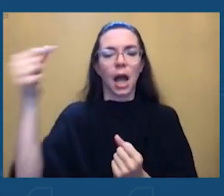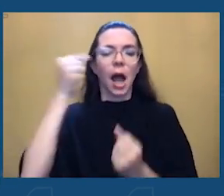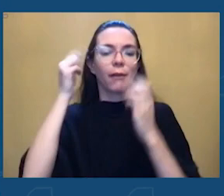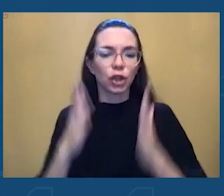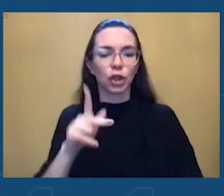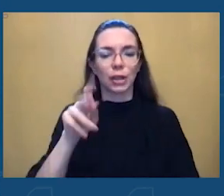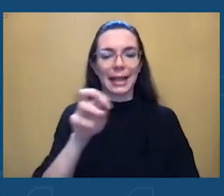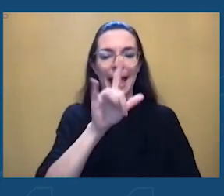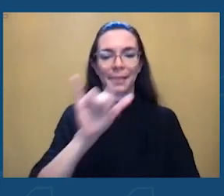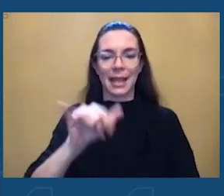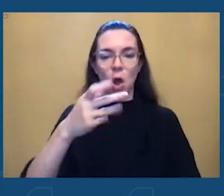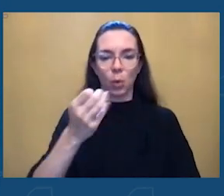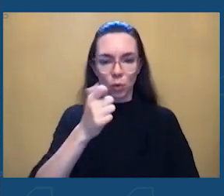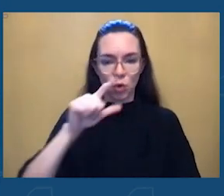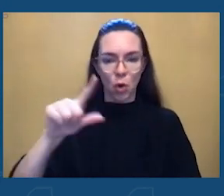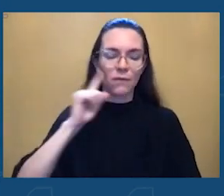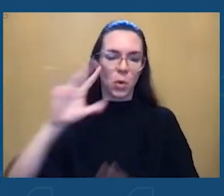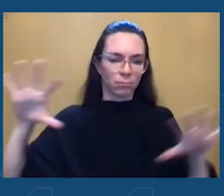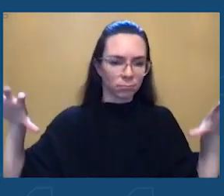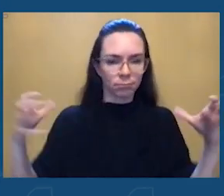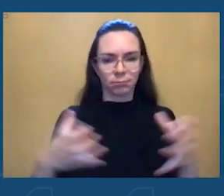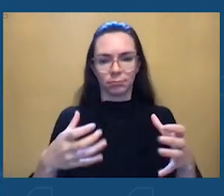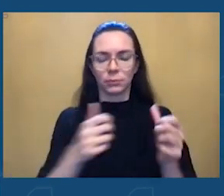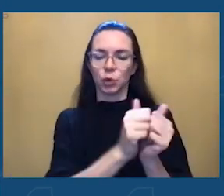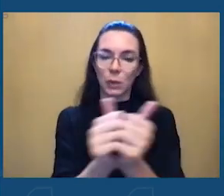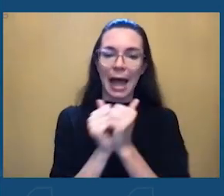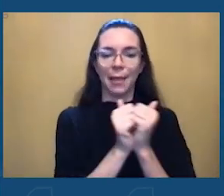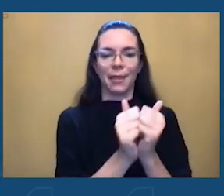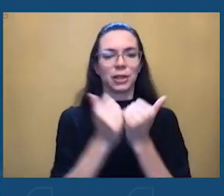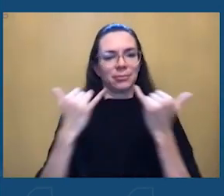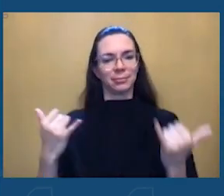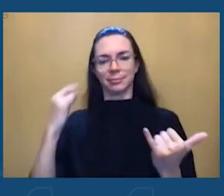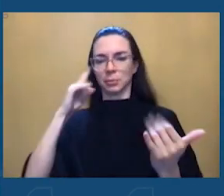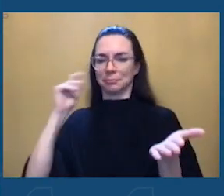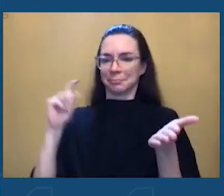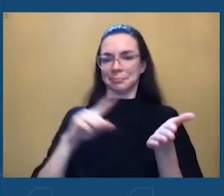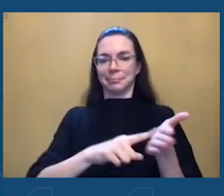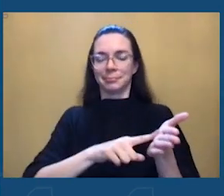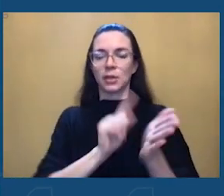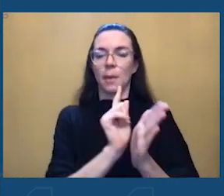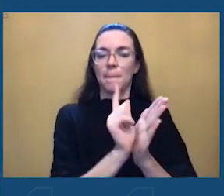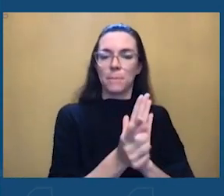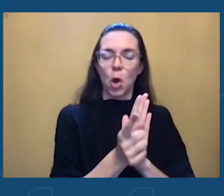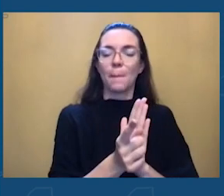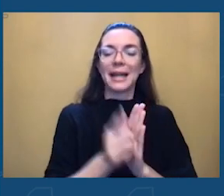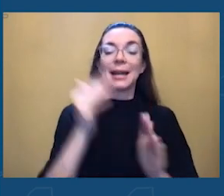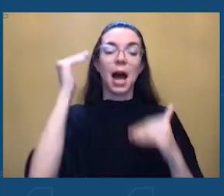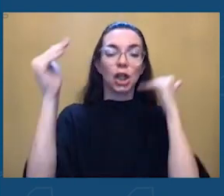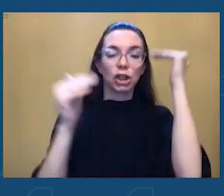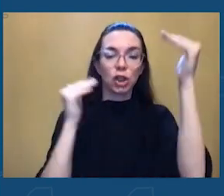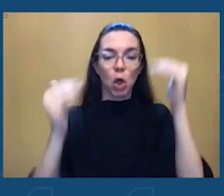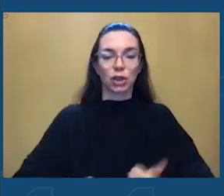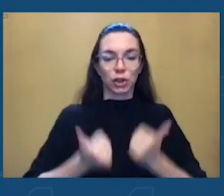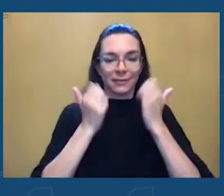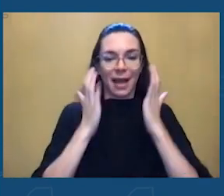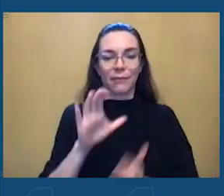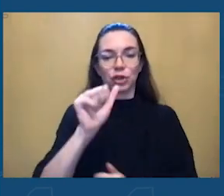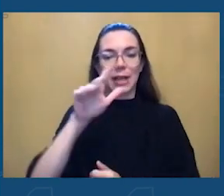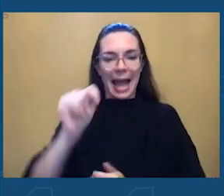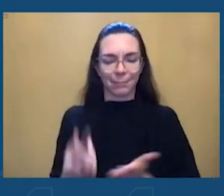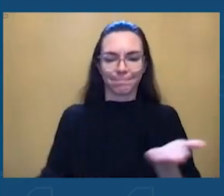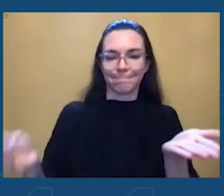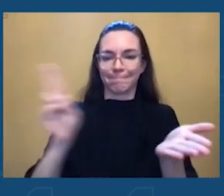us together this morning to witness the moment that the Adult Survivors Act finally becomes law. Today is